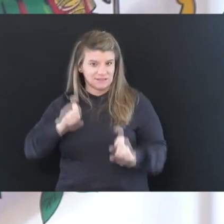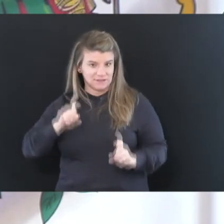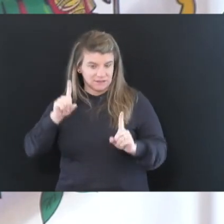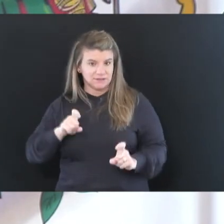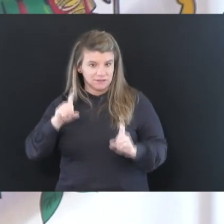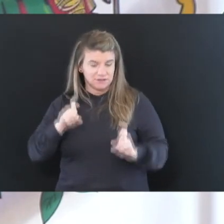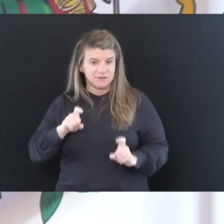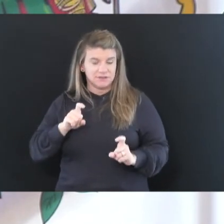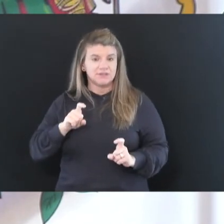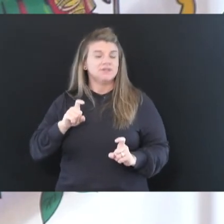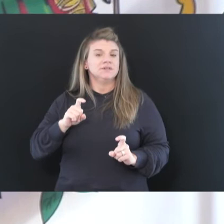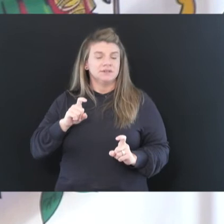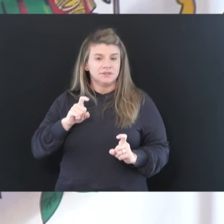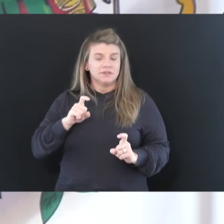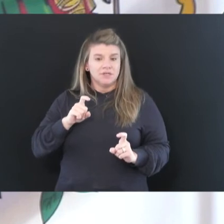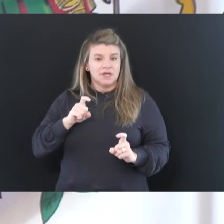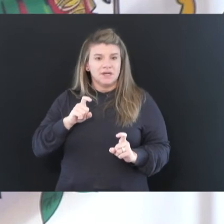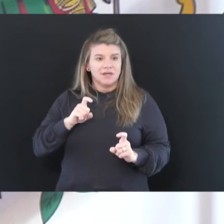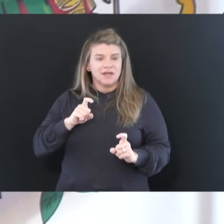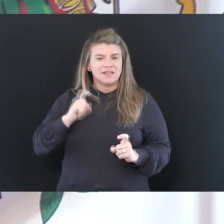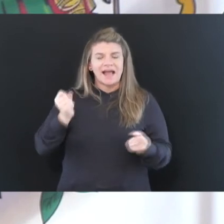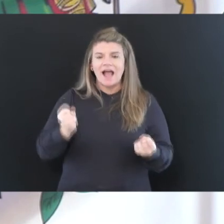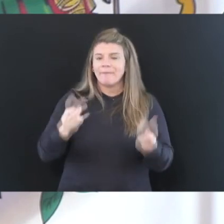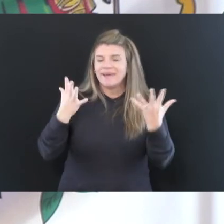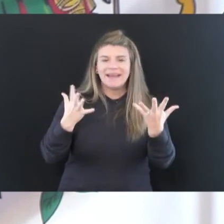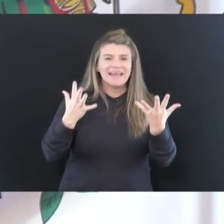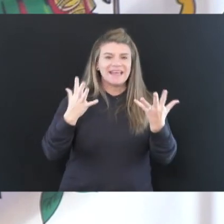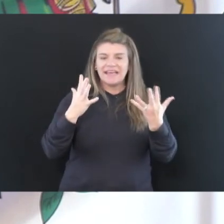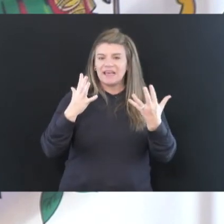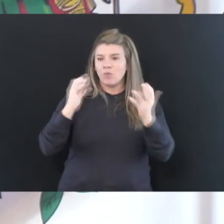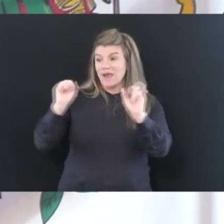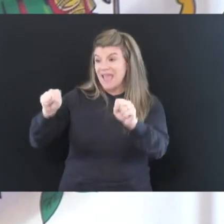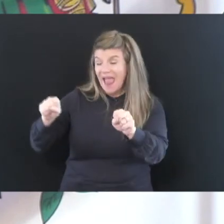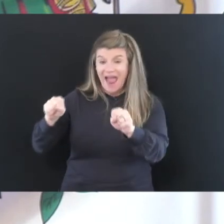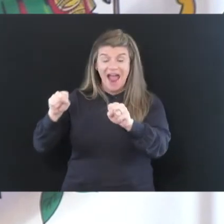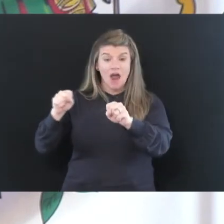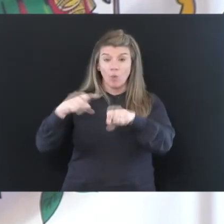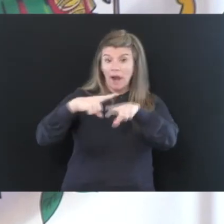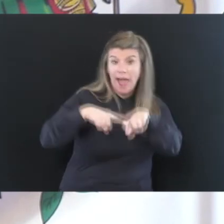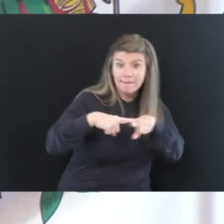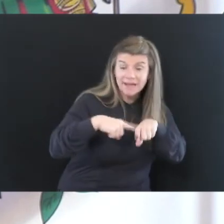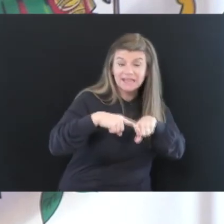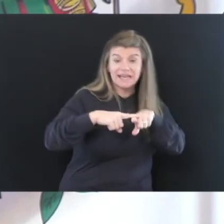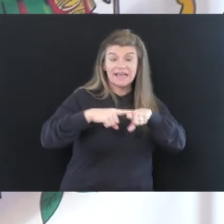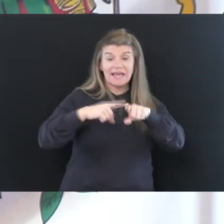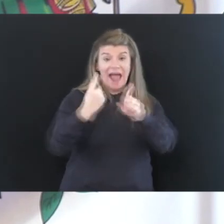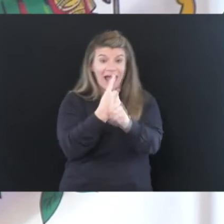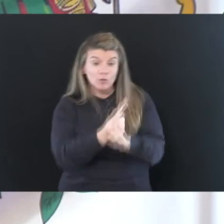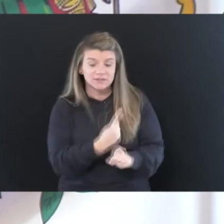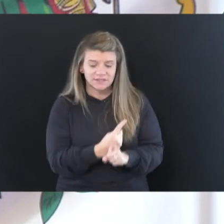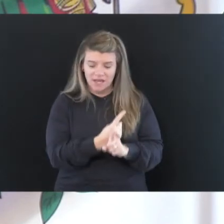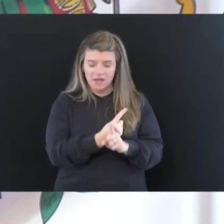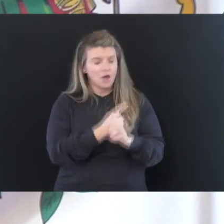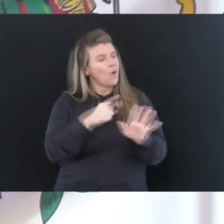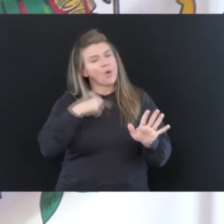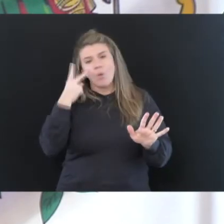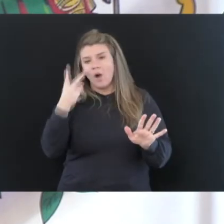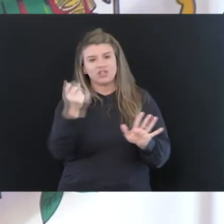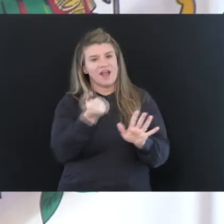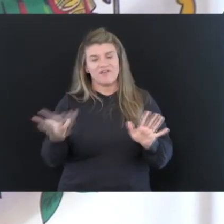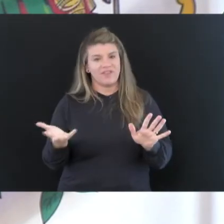testing and to the quantity and reliability and all that. We're watching it and